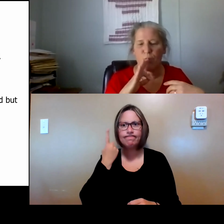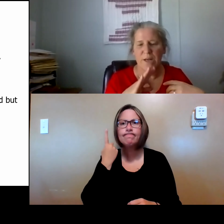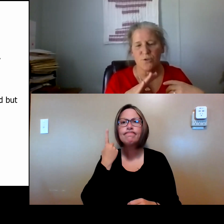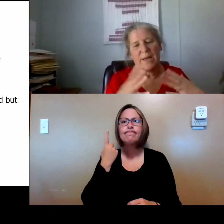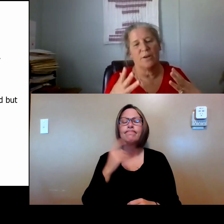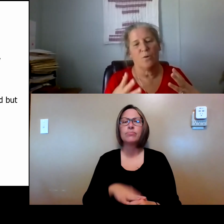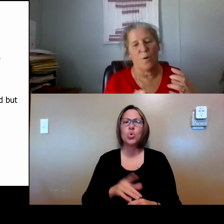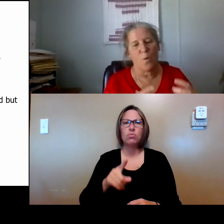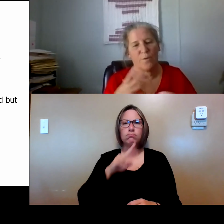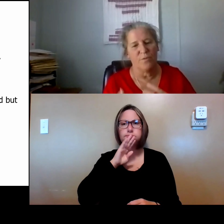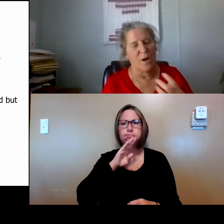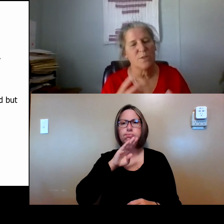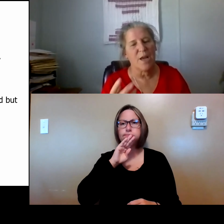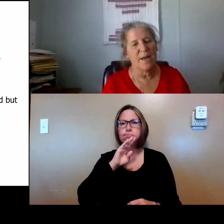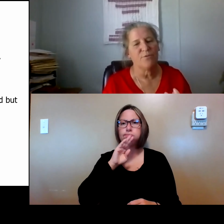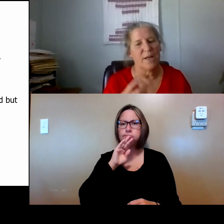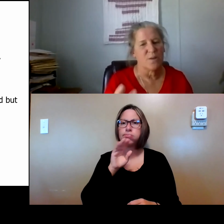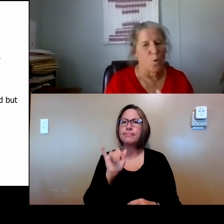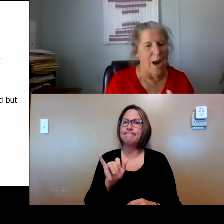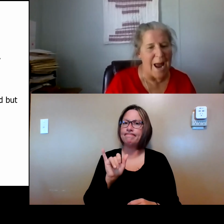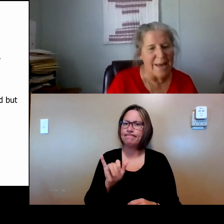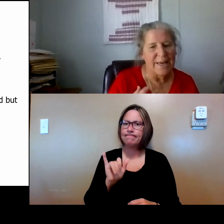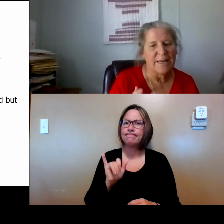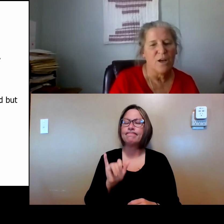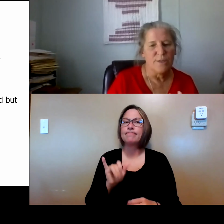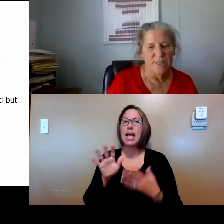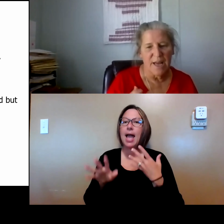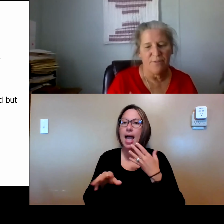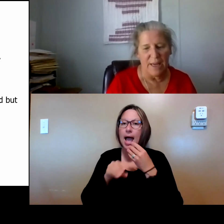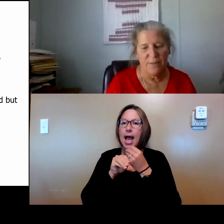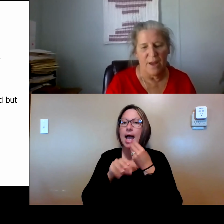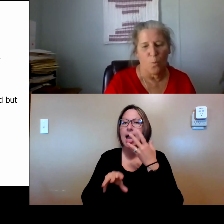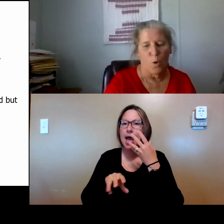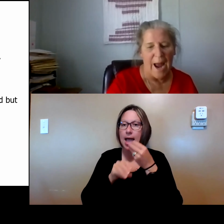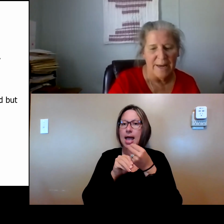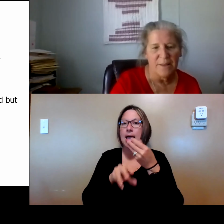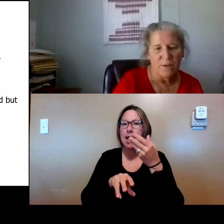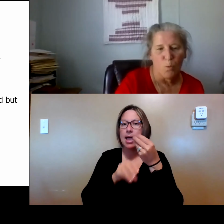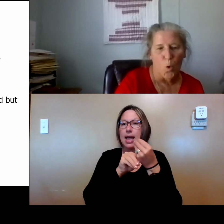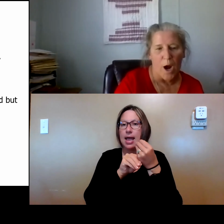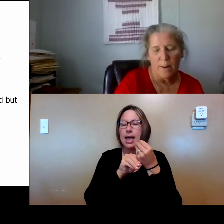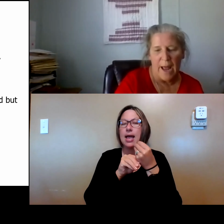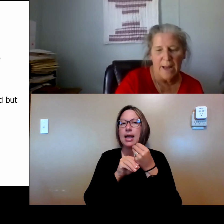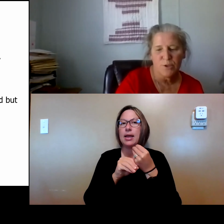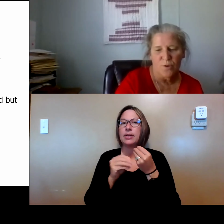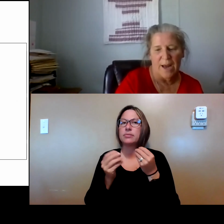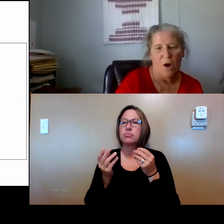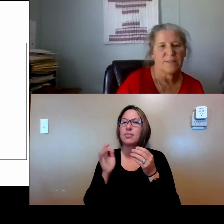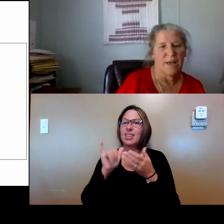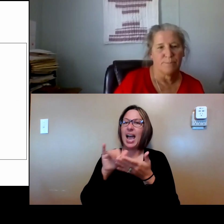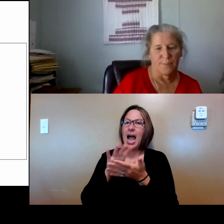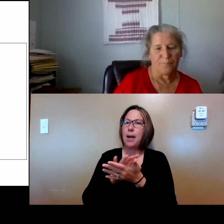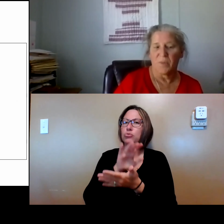you're frustrated or those kind of things. So we're adding stuff in there. We're adding those more